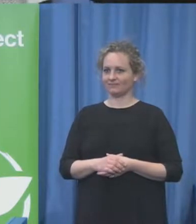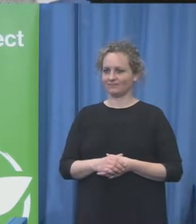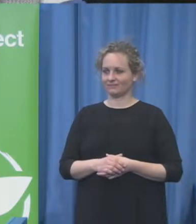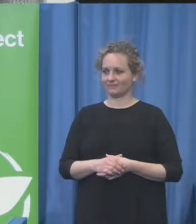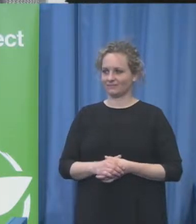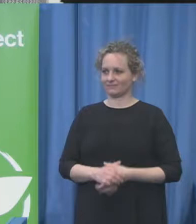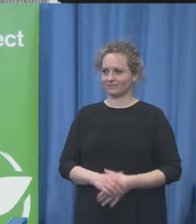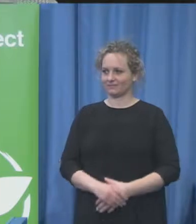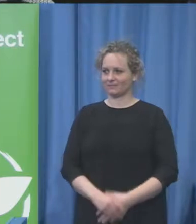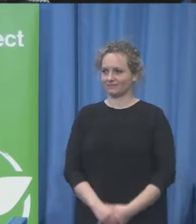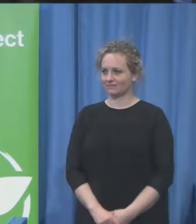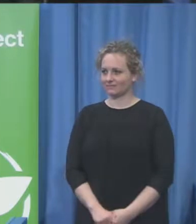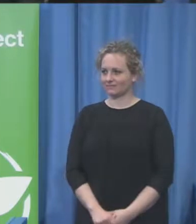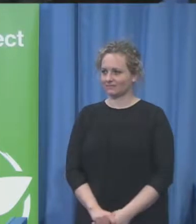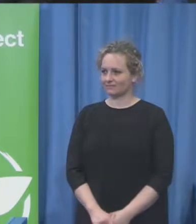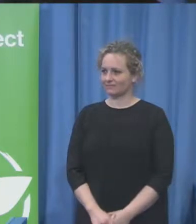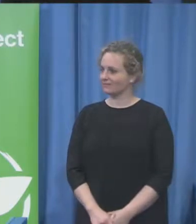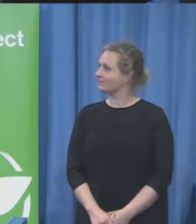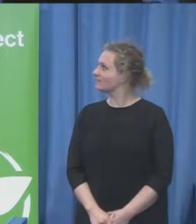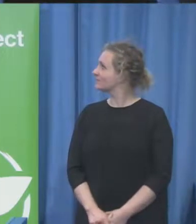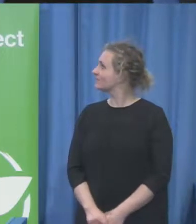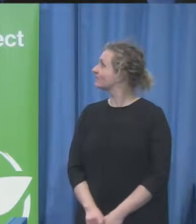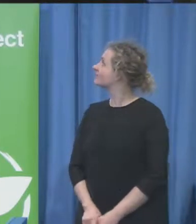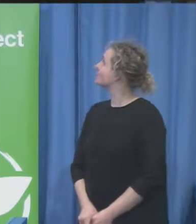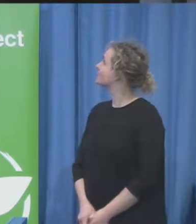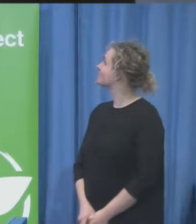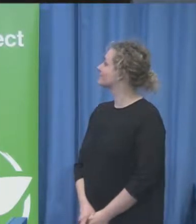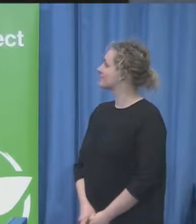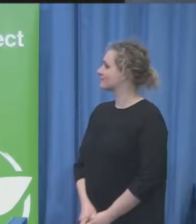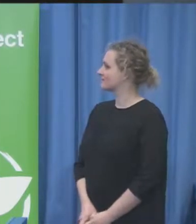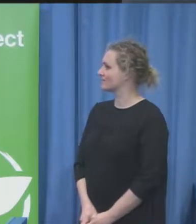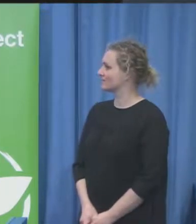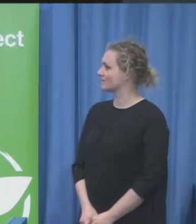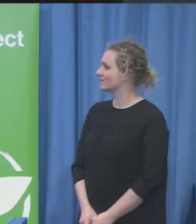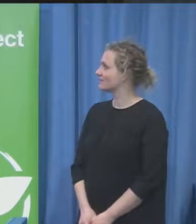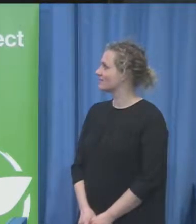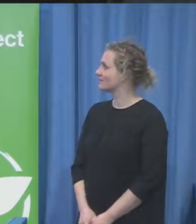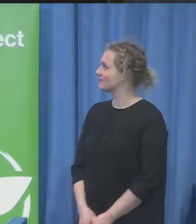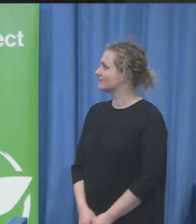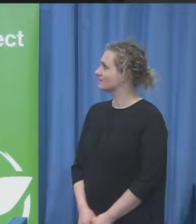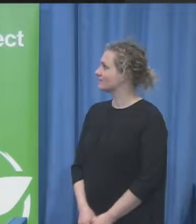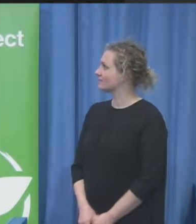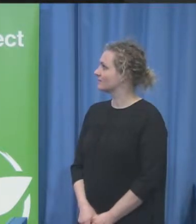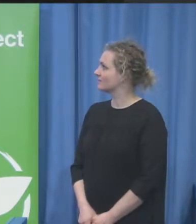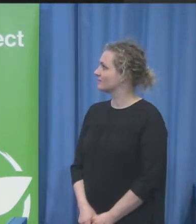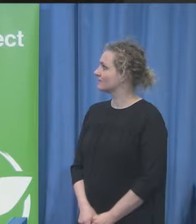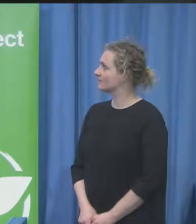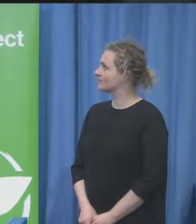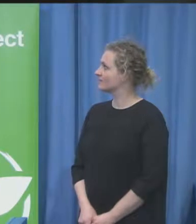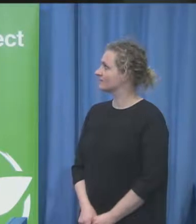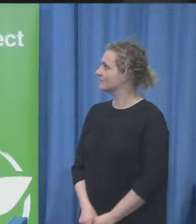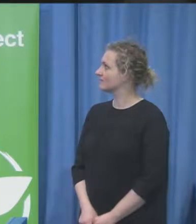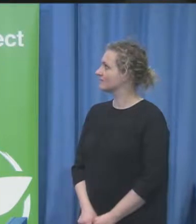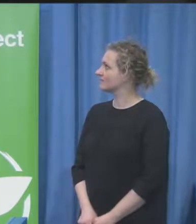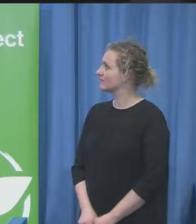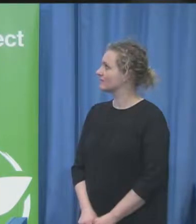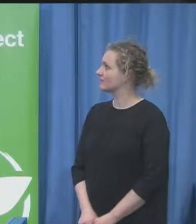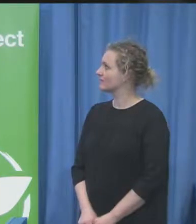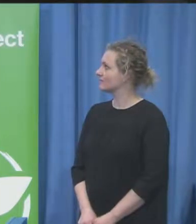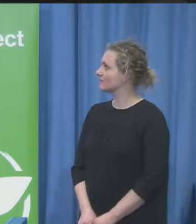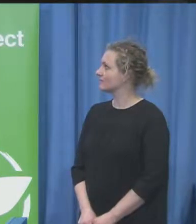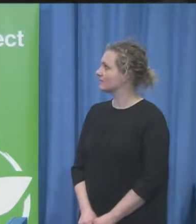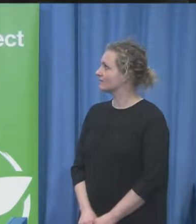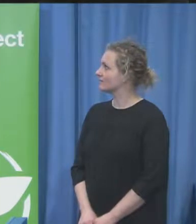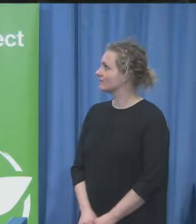life cannot be overstated. Work is essential to financial independence, and across cultures, an